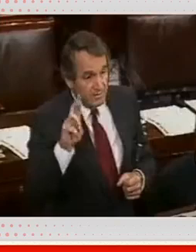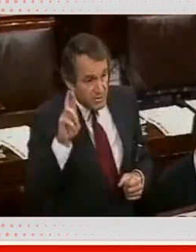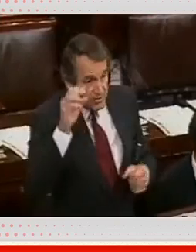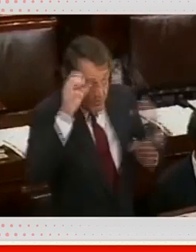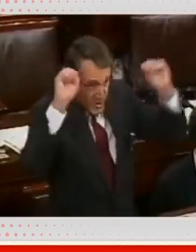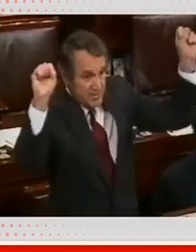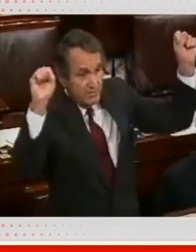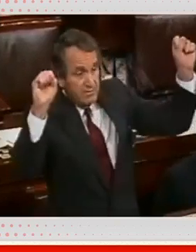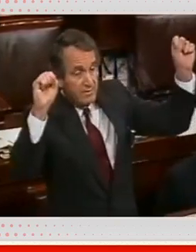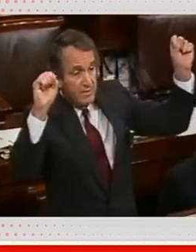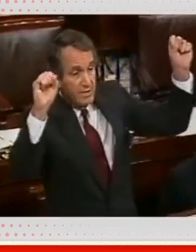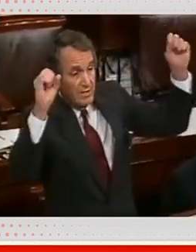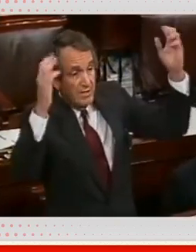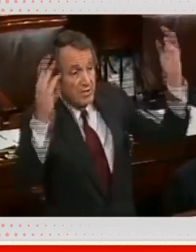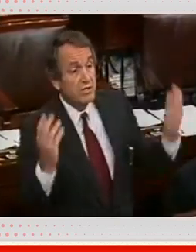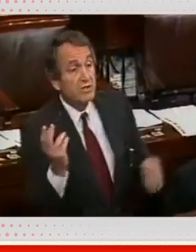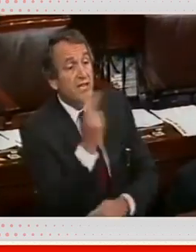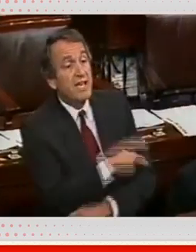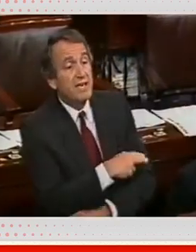Mr. President.